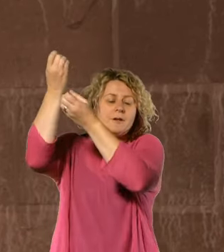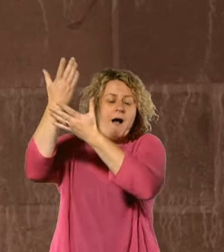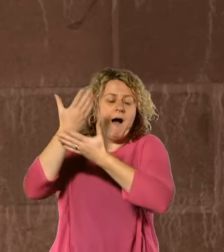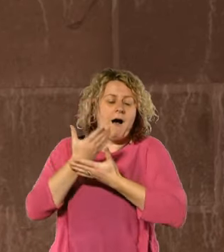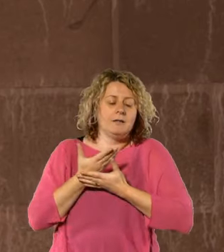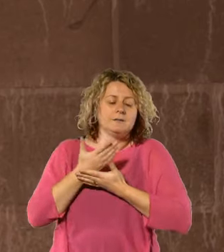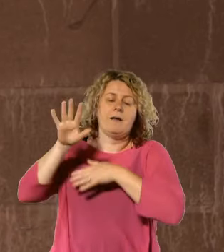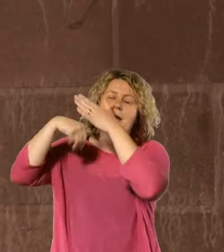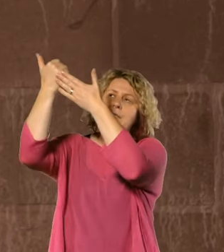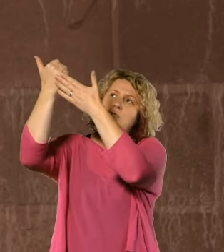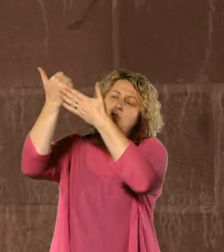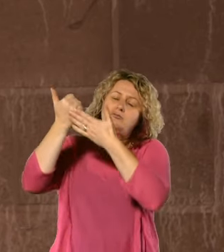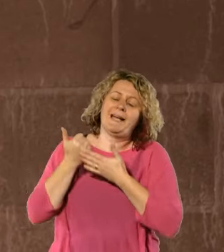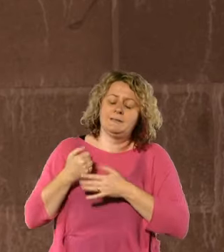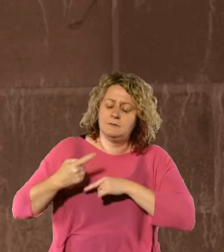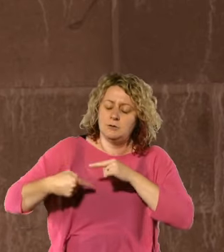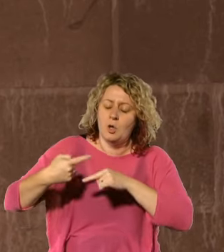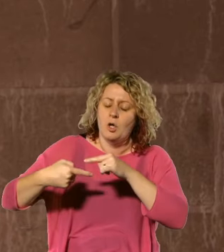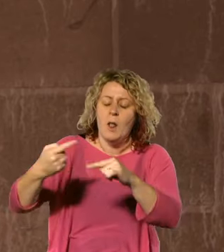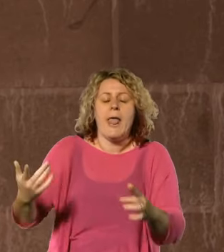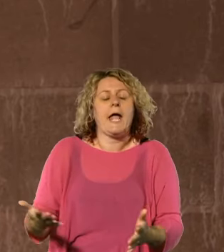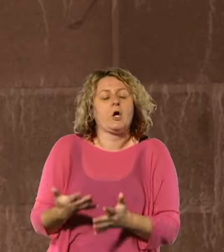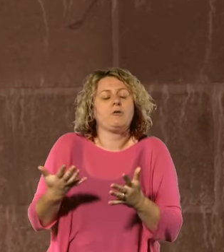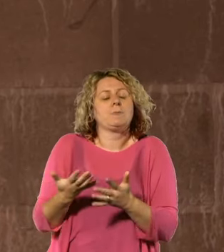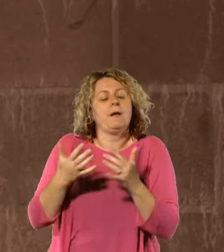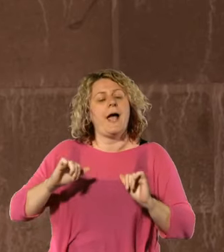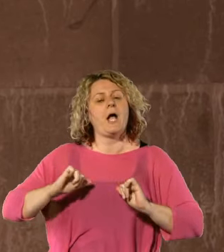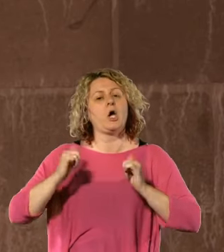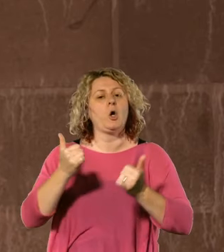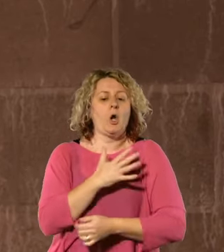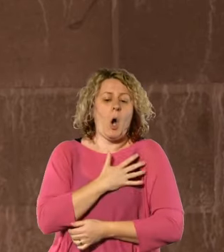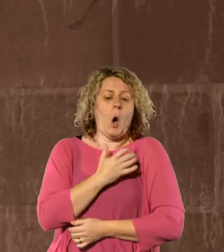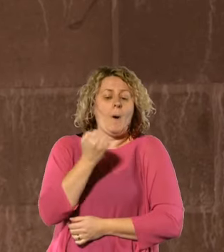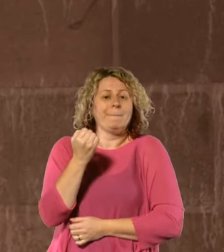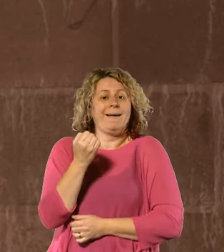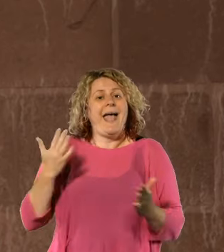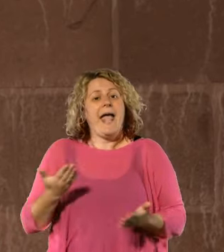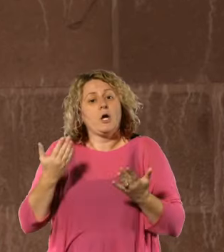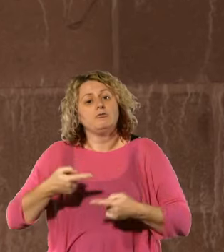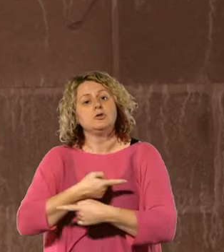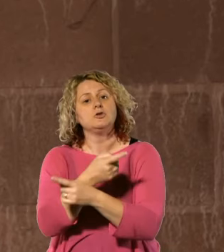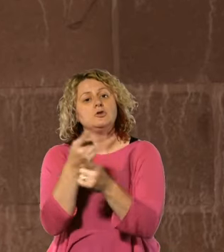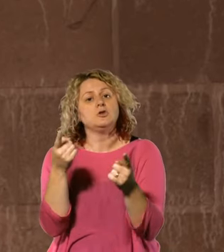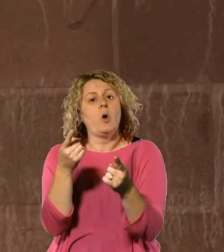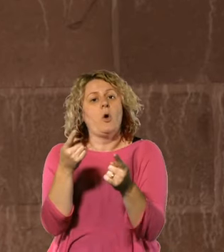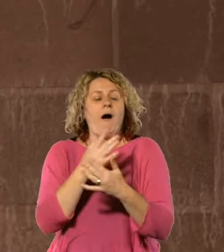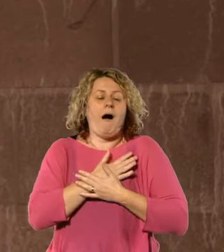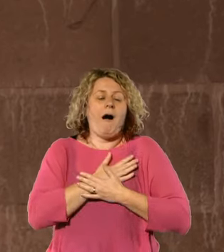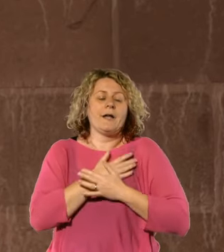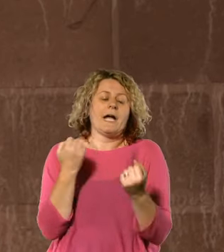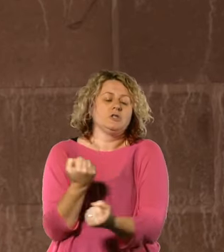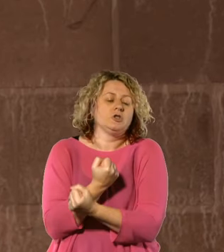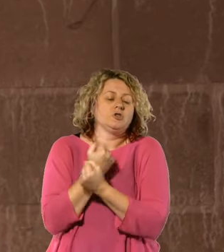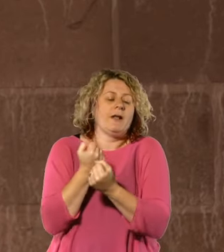eternal encouragement and good hope, encourage your hearts and strengthen you in every